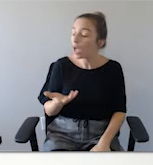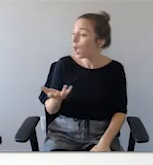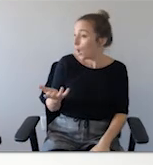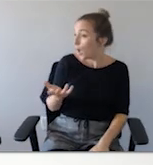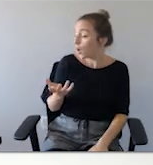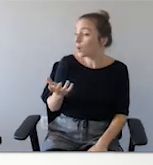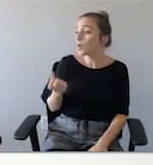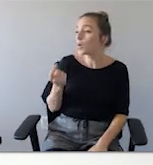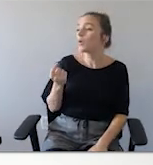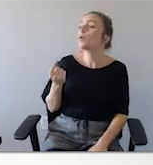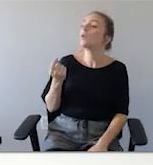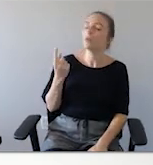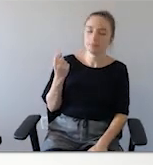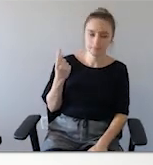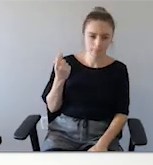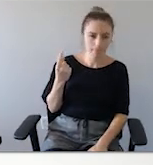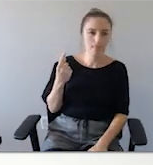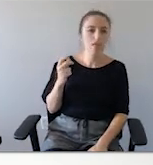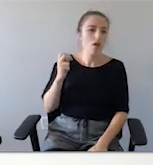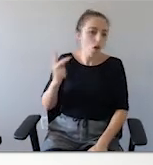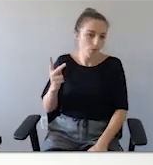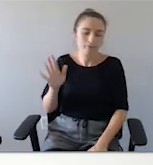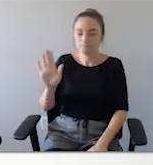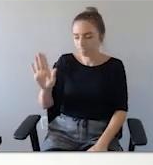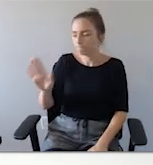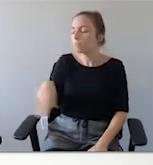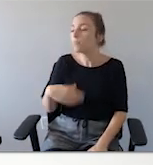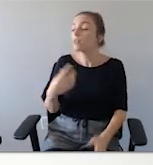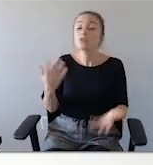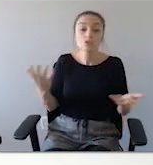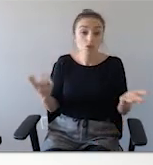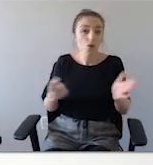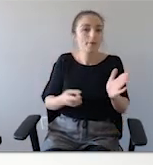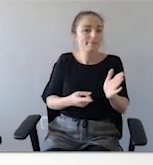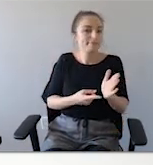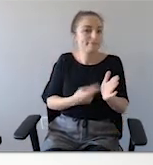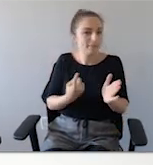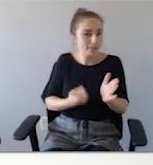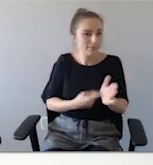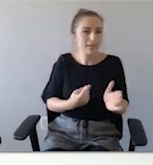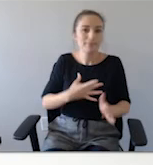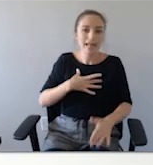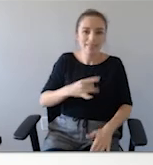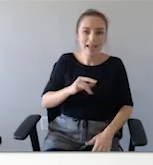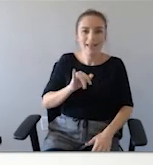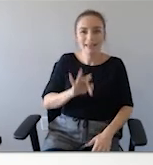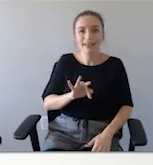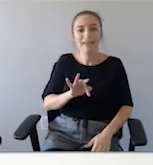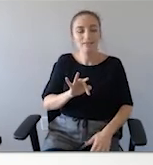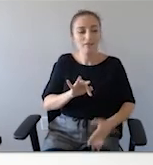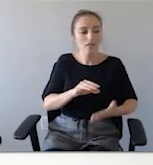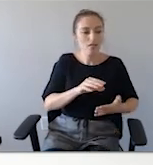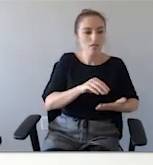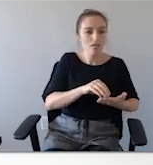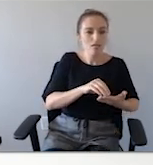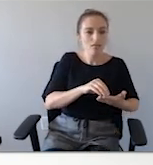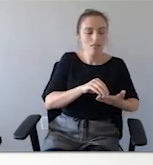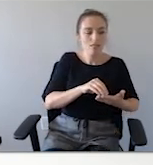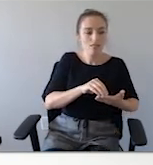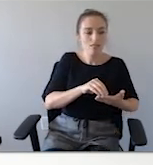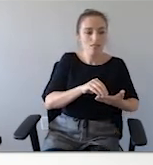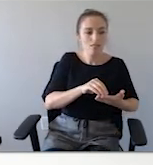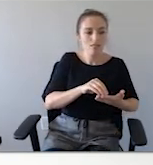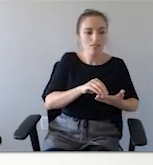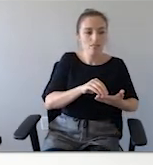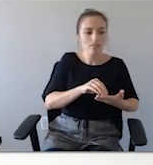real. So sometimes I like that, sometimes I don't. It depends on the kid. If your kid is actually making